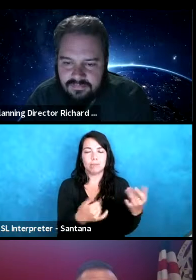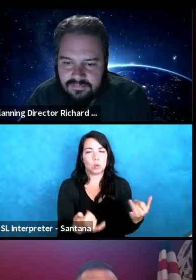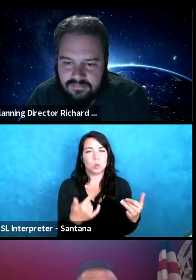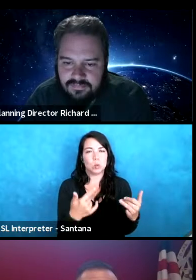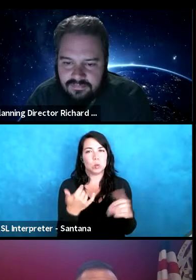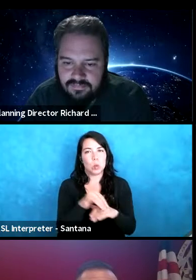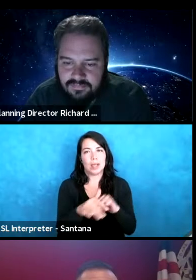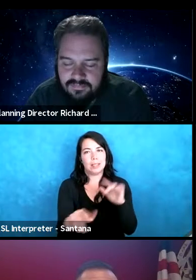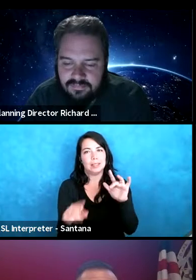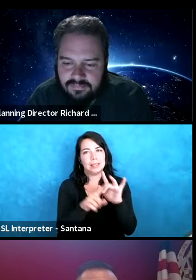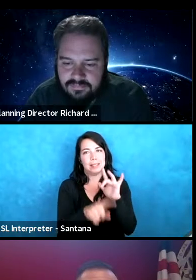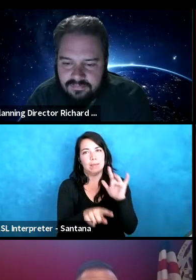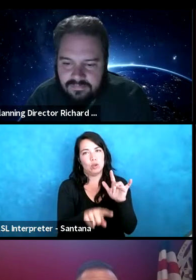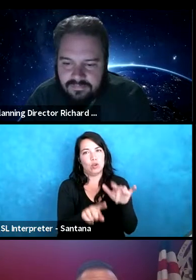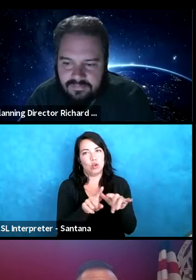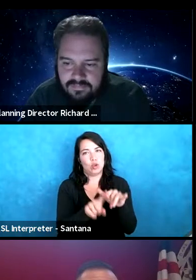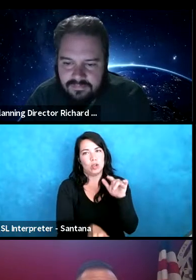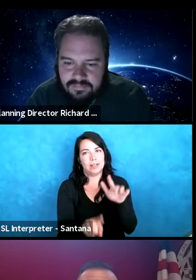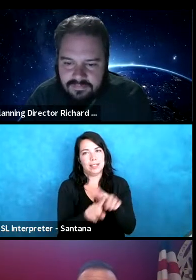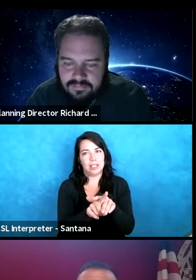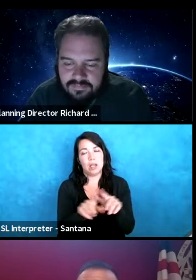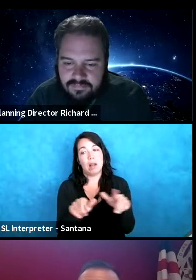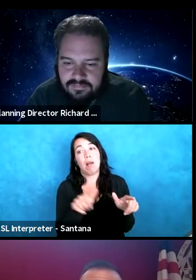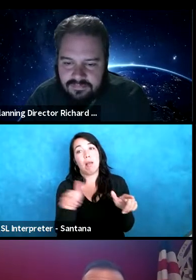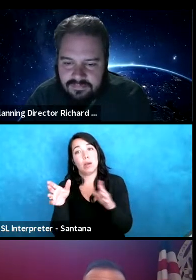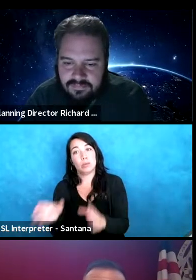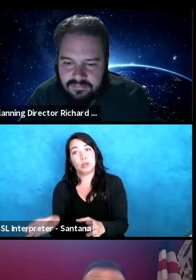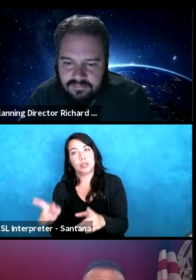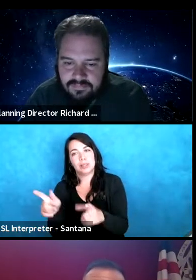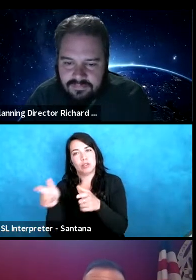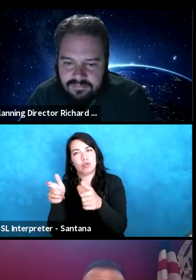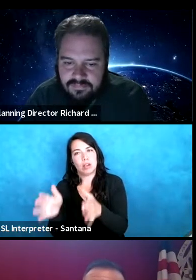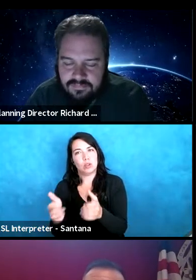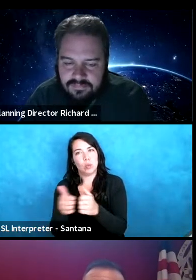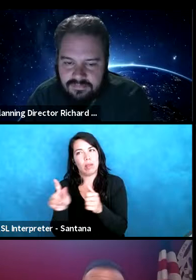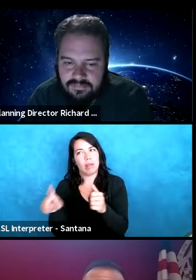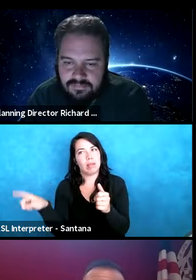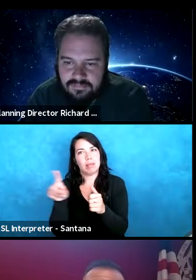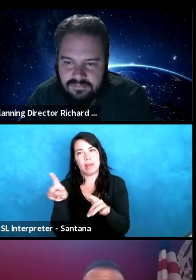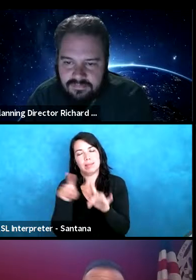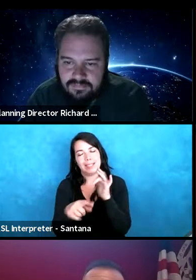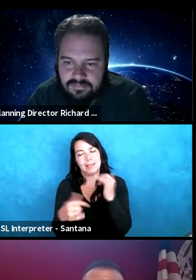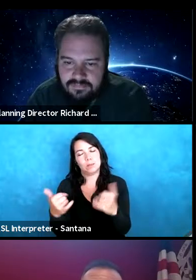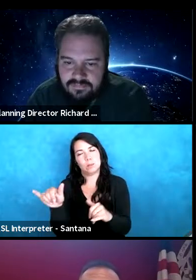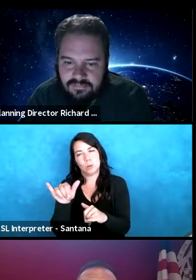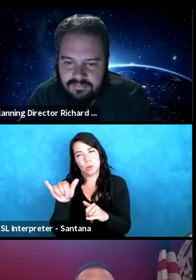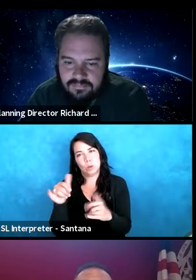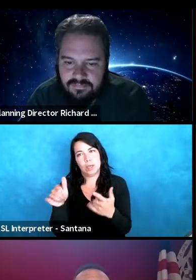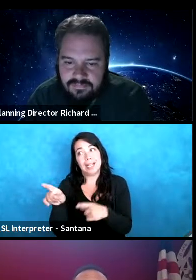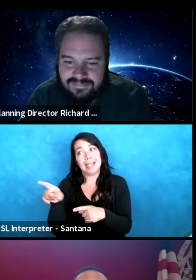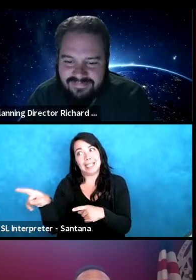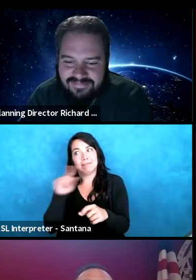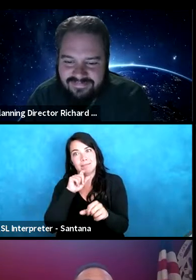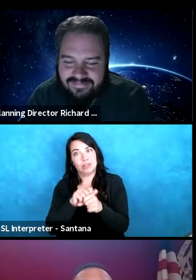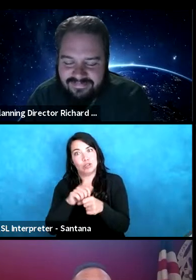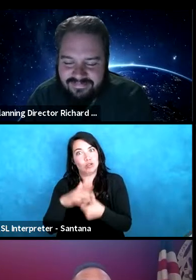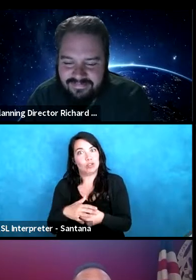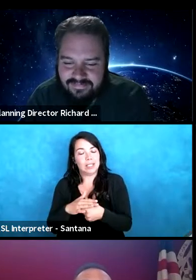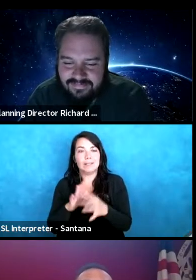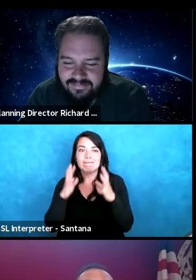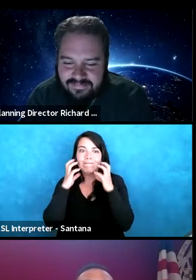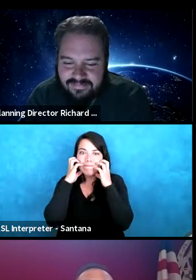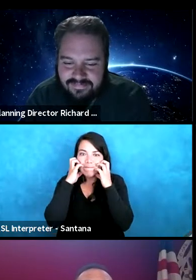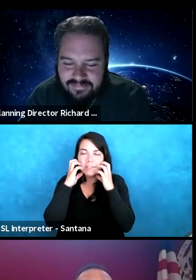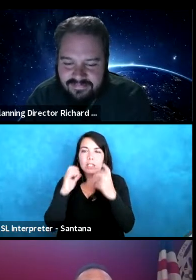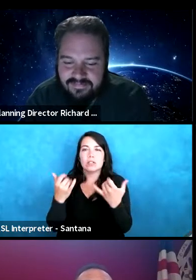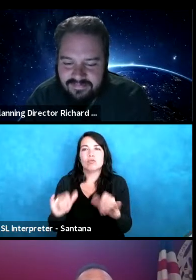the Economic Development Director, could not be here with us tonight. And I'll tell you, he's pulling his hair out right about now and